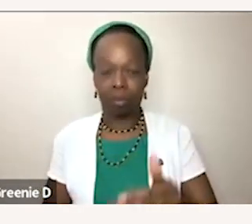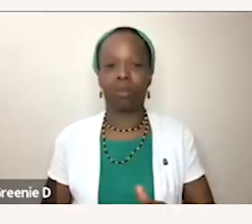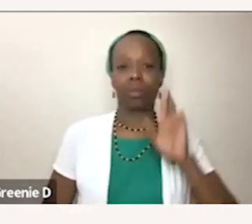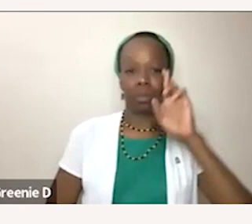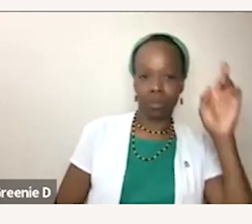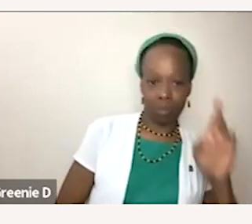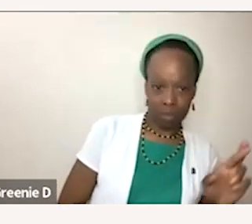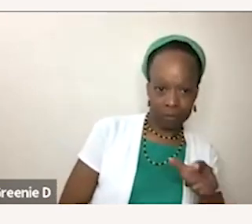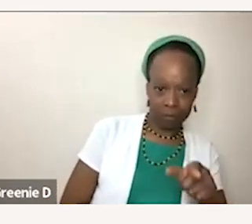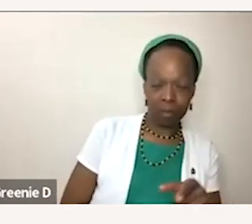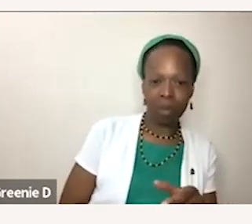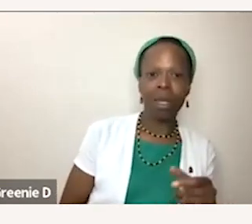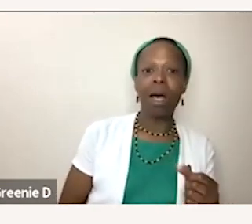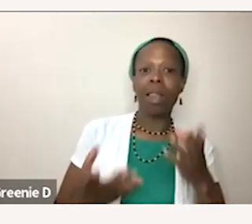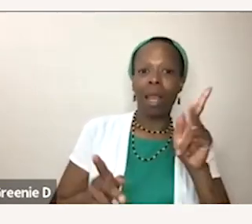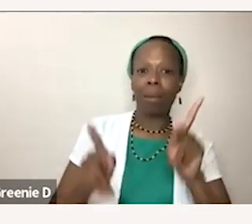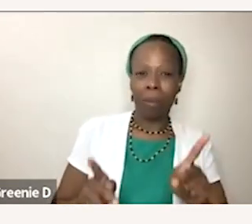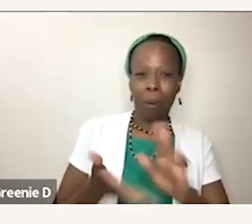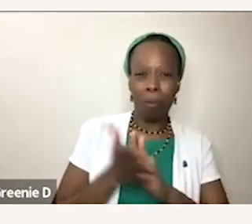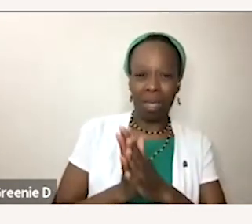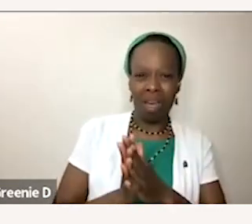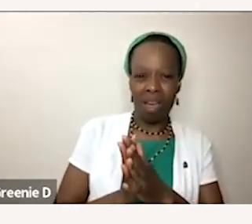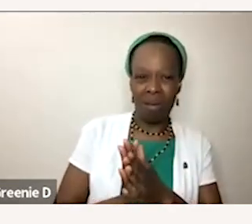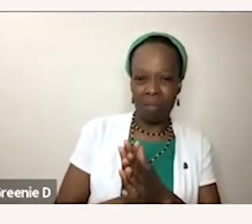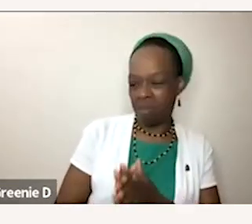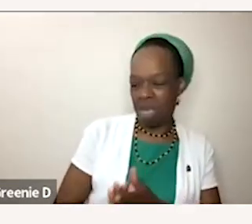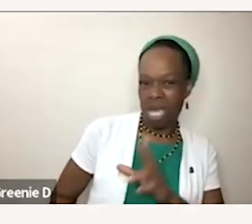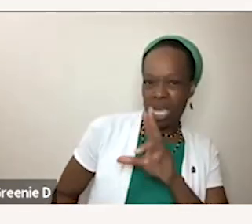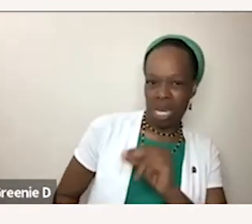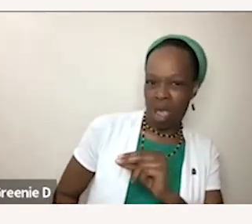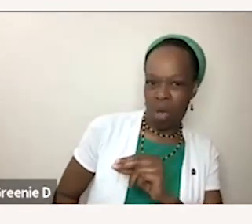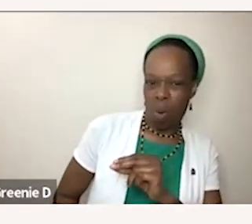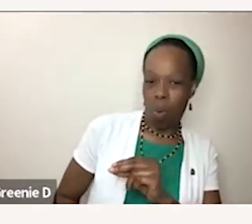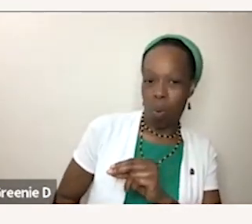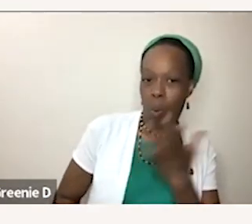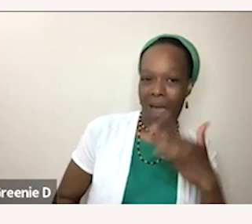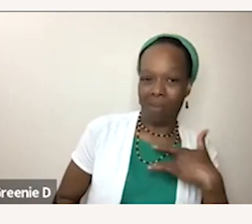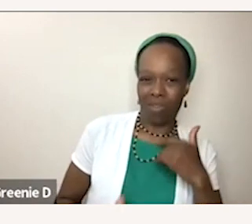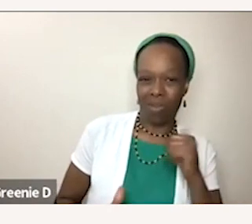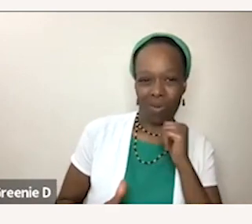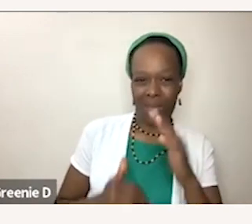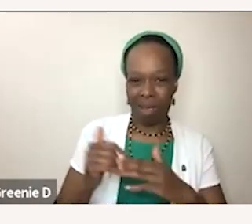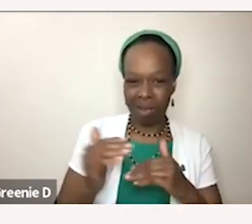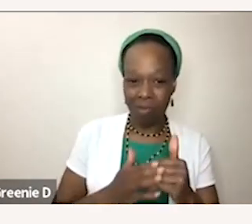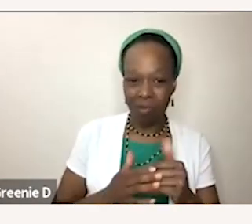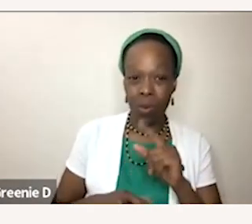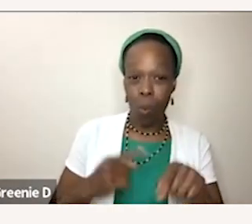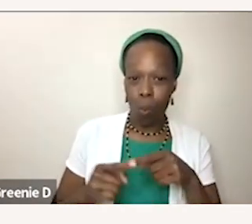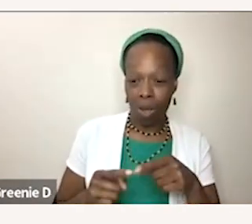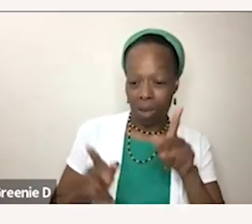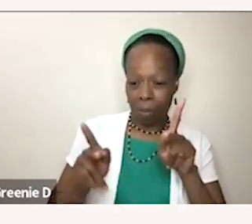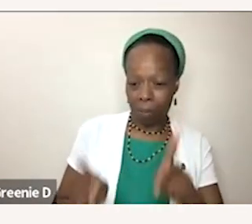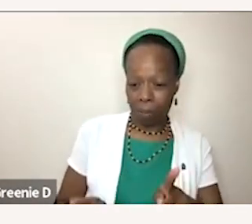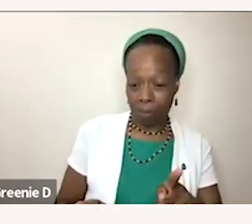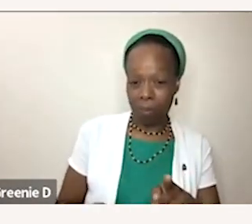get defensive or go back with those different things because they probably feel uncomfortable, right? Like when we get called out or where we get called in, it also